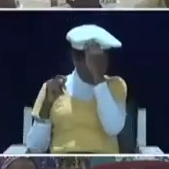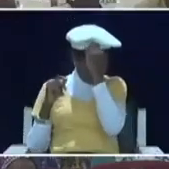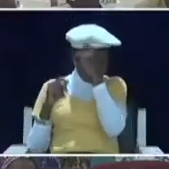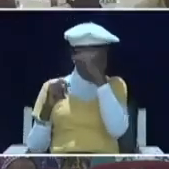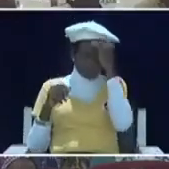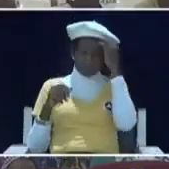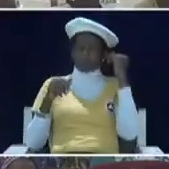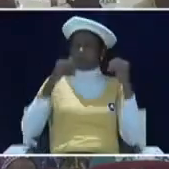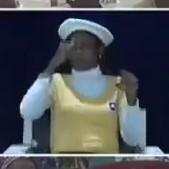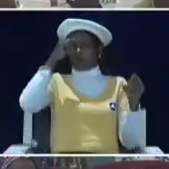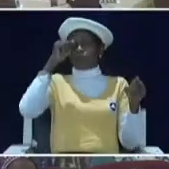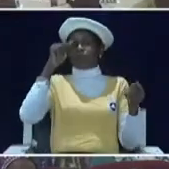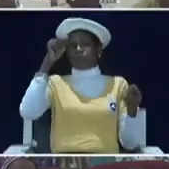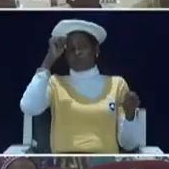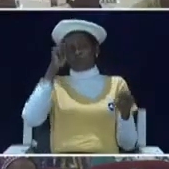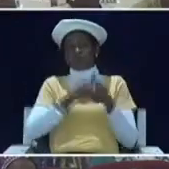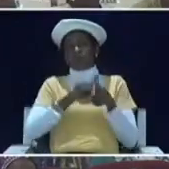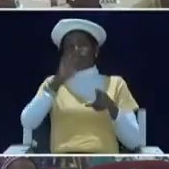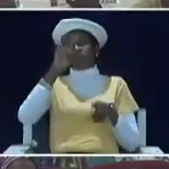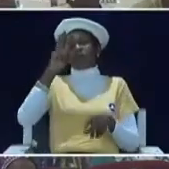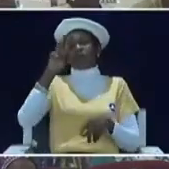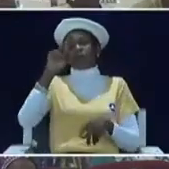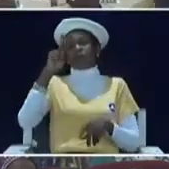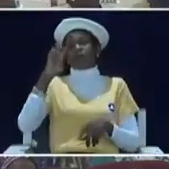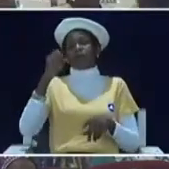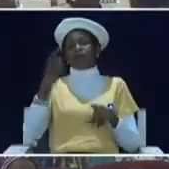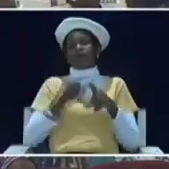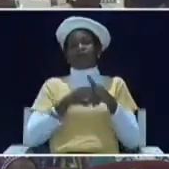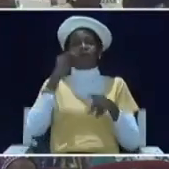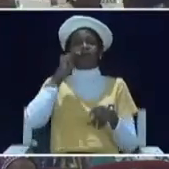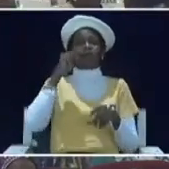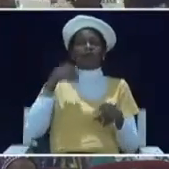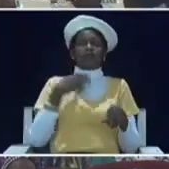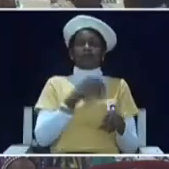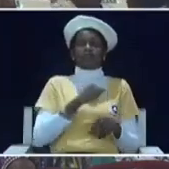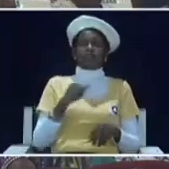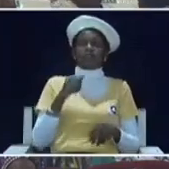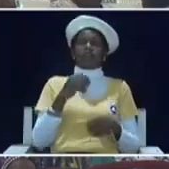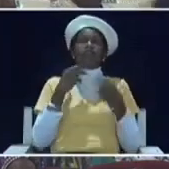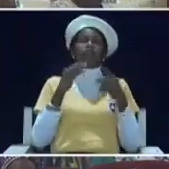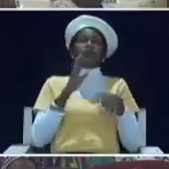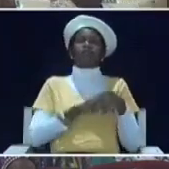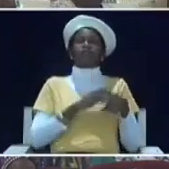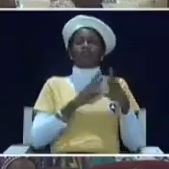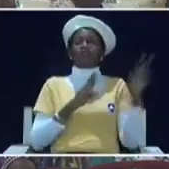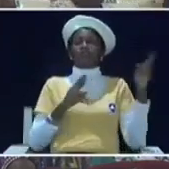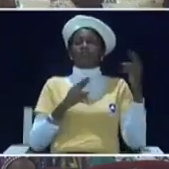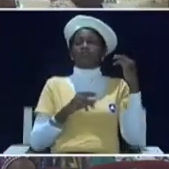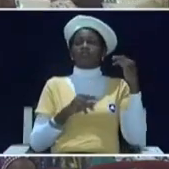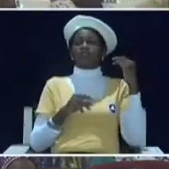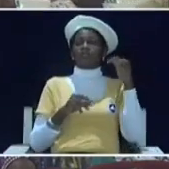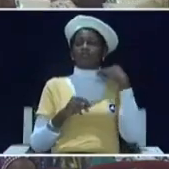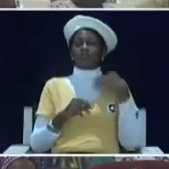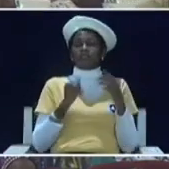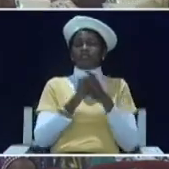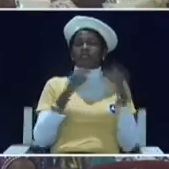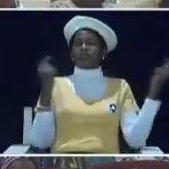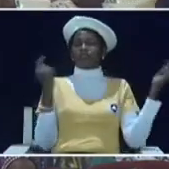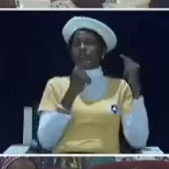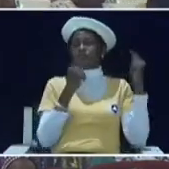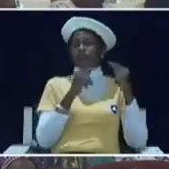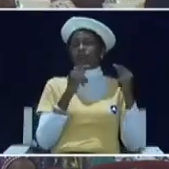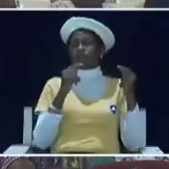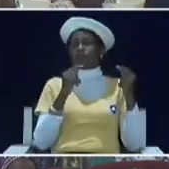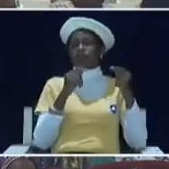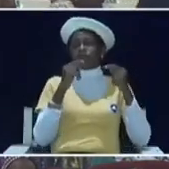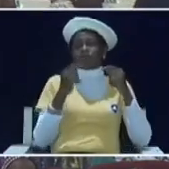Brother Mark Odegai from Nigeria had a lump on his right leg, which caused him pain all the way